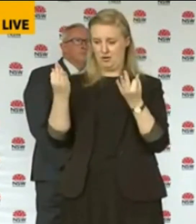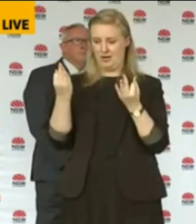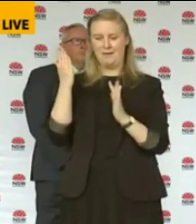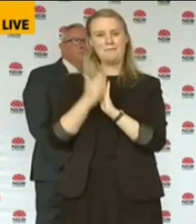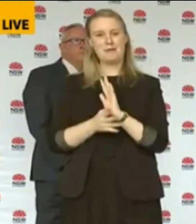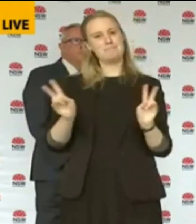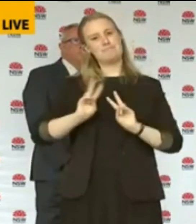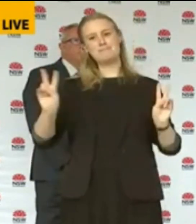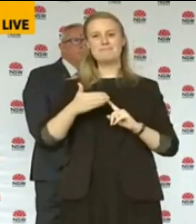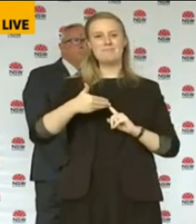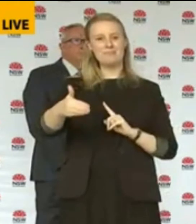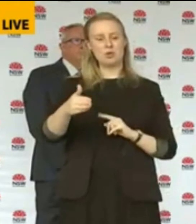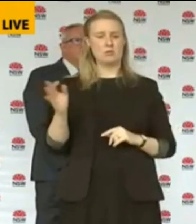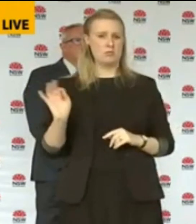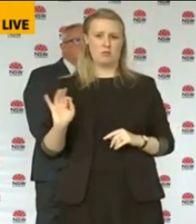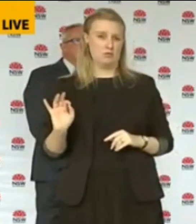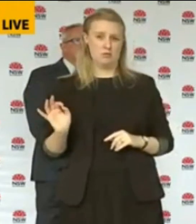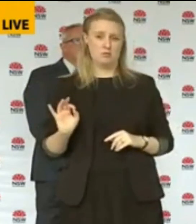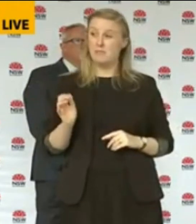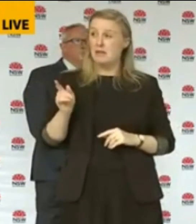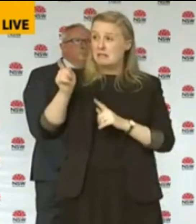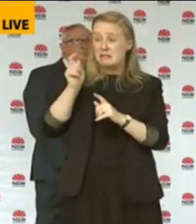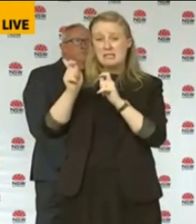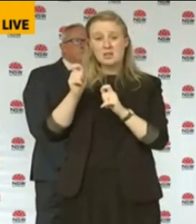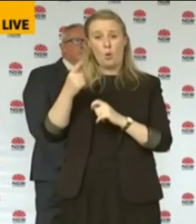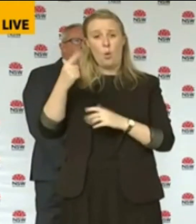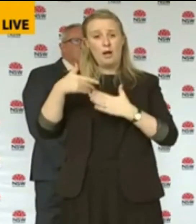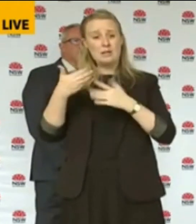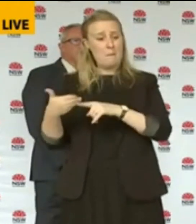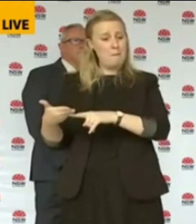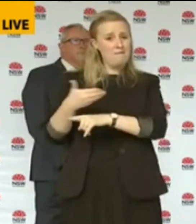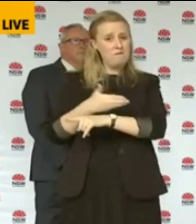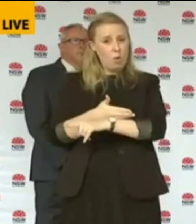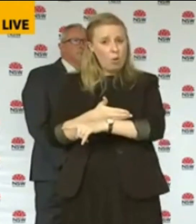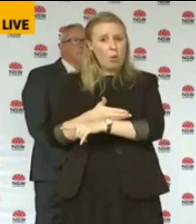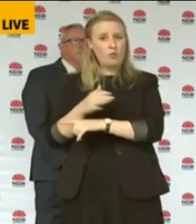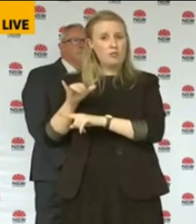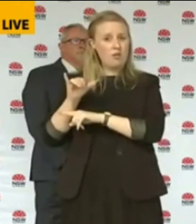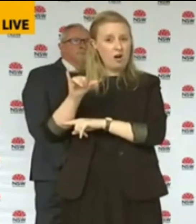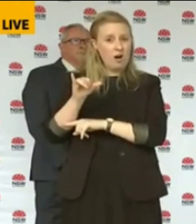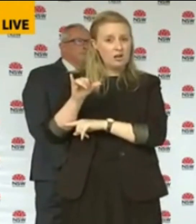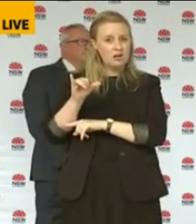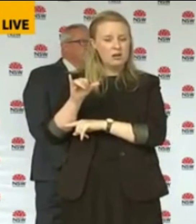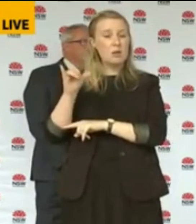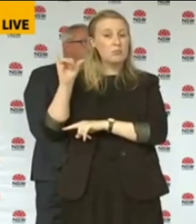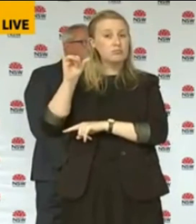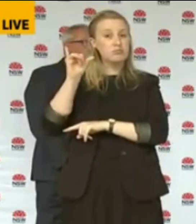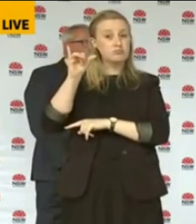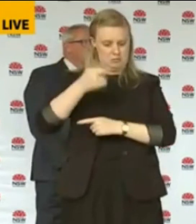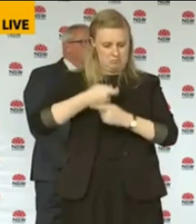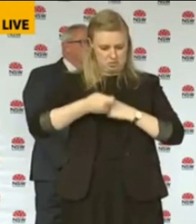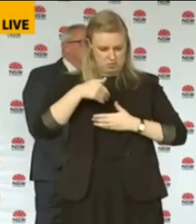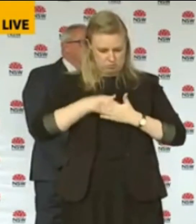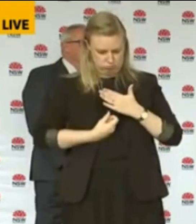you've been tested 24, 48 hours before you travel, you still could be infectious on the plane. And so again, no